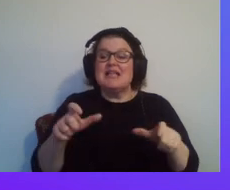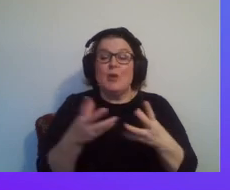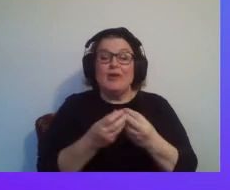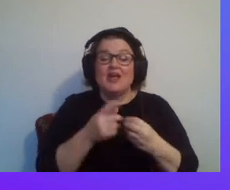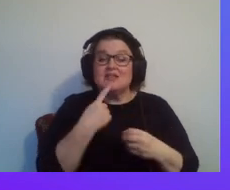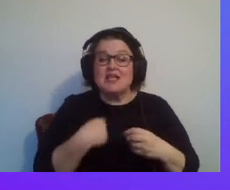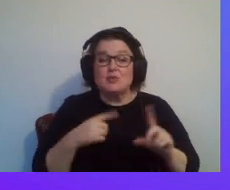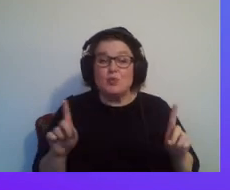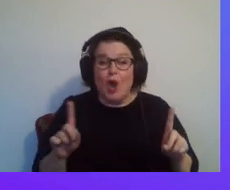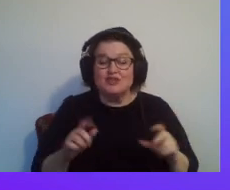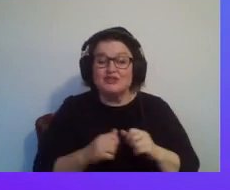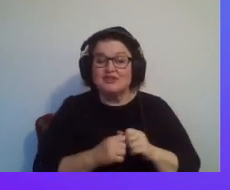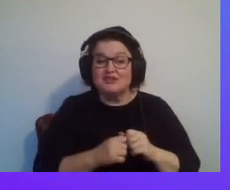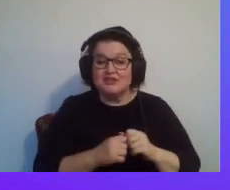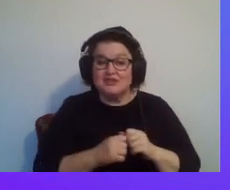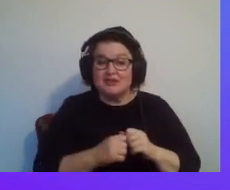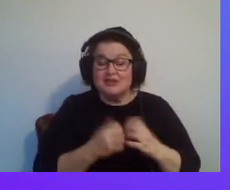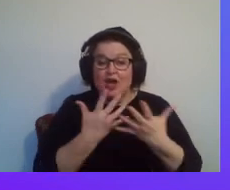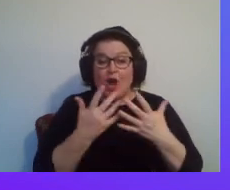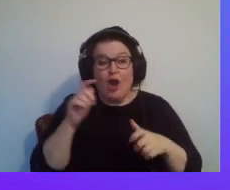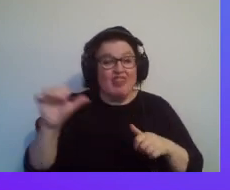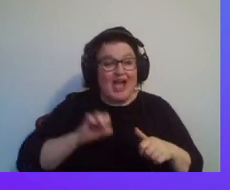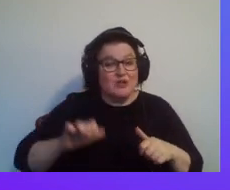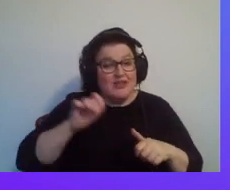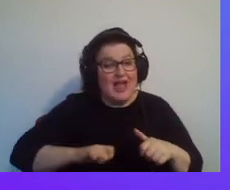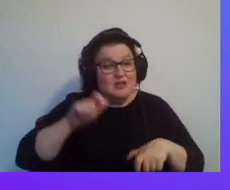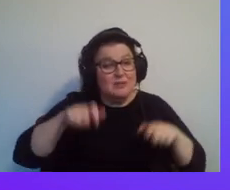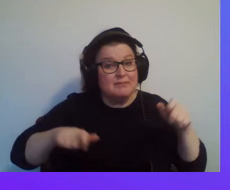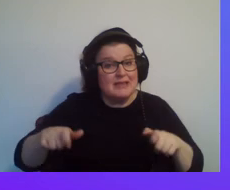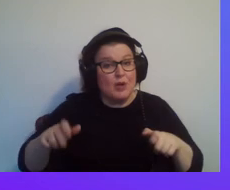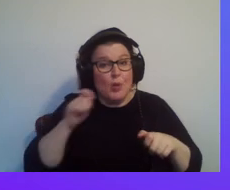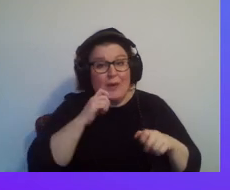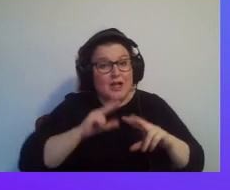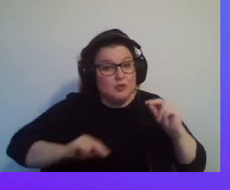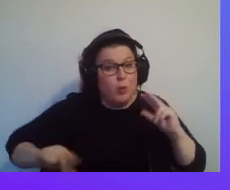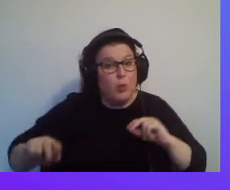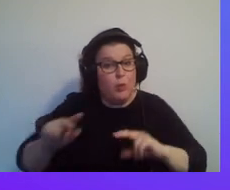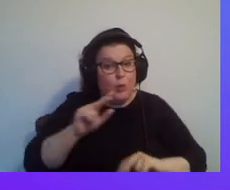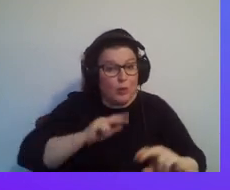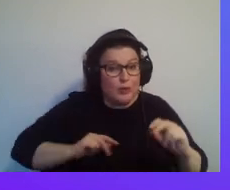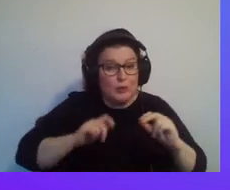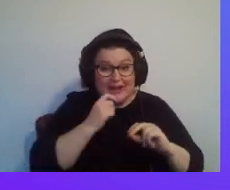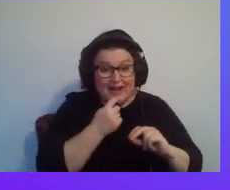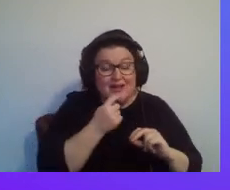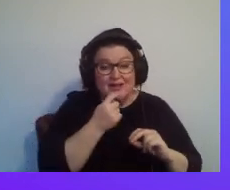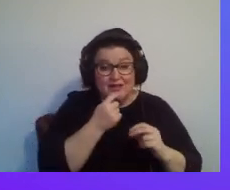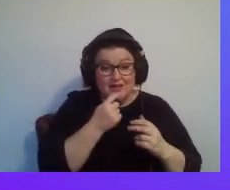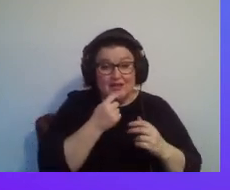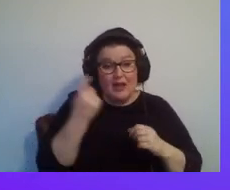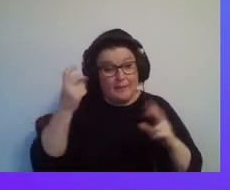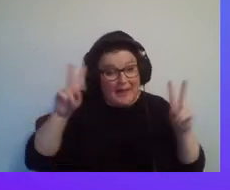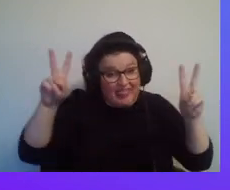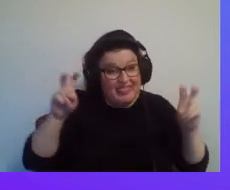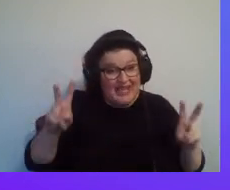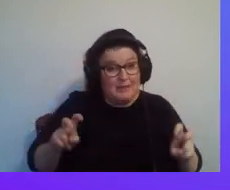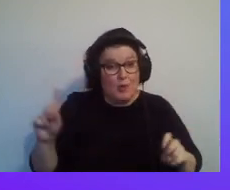this group who will speak to many thousands of other people about the big takeaway theme